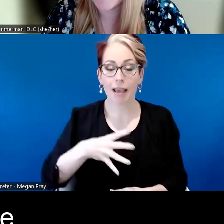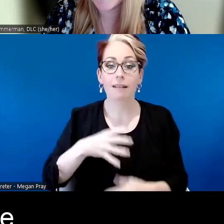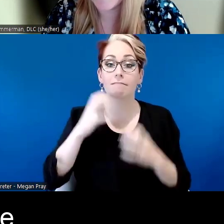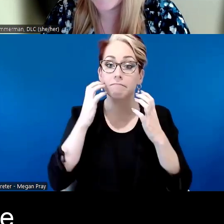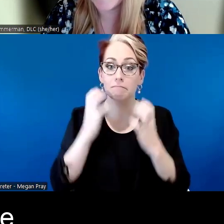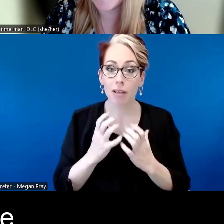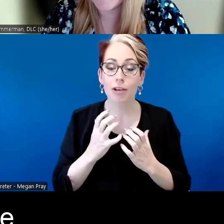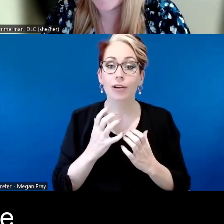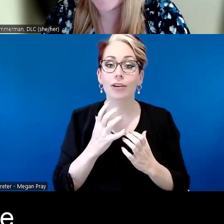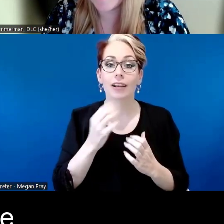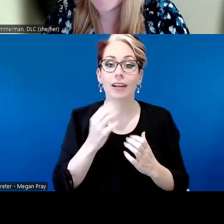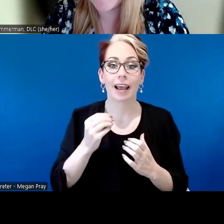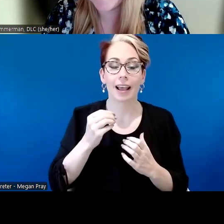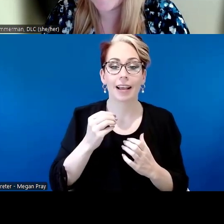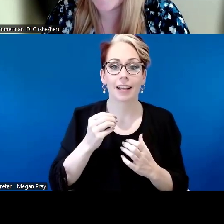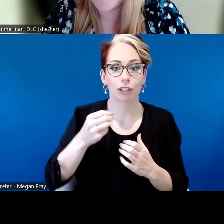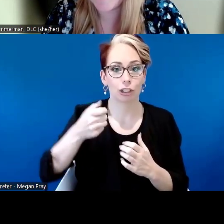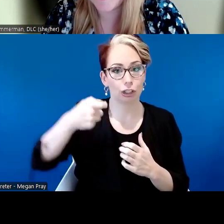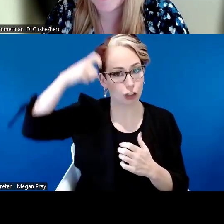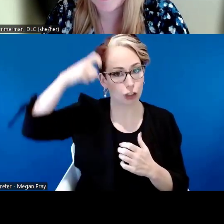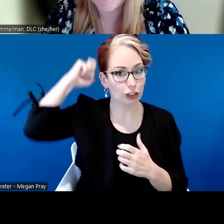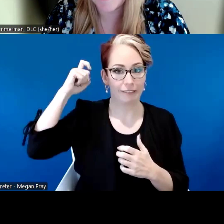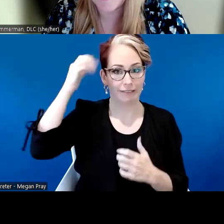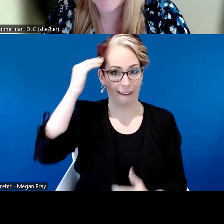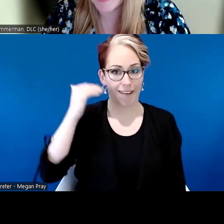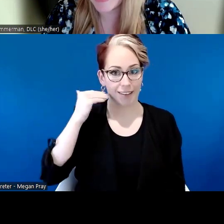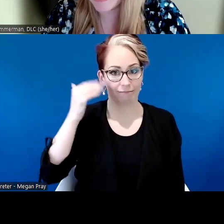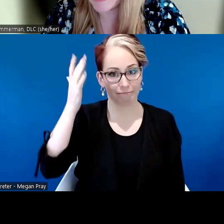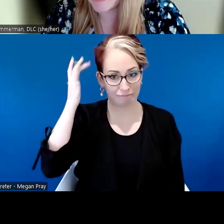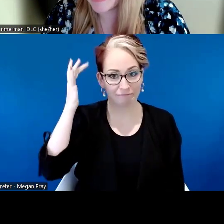and a shaved head.